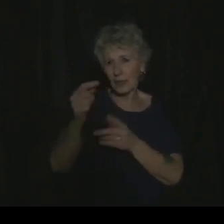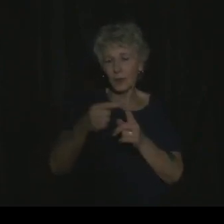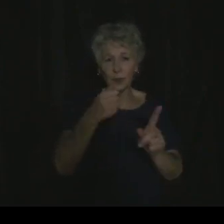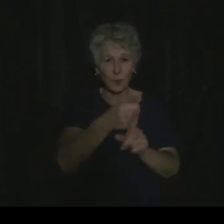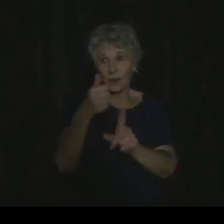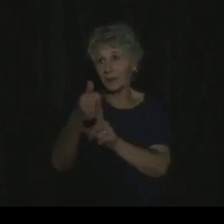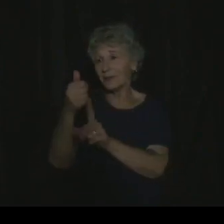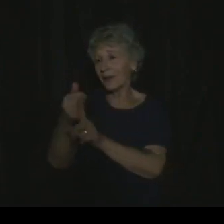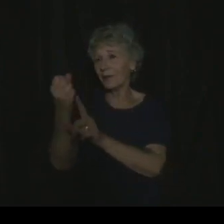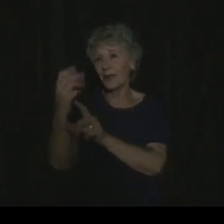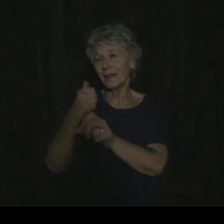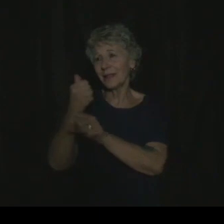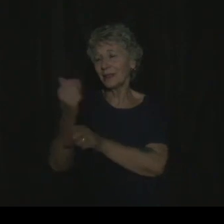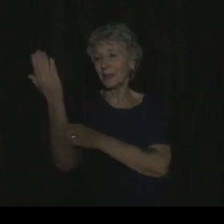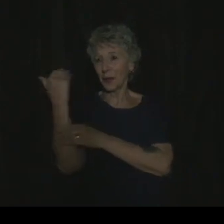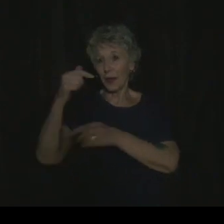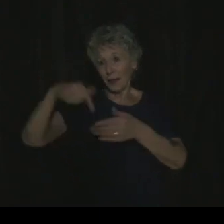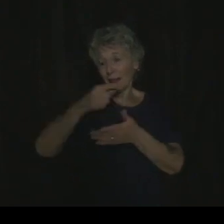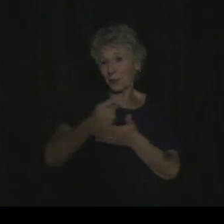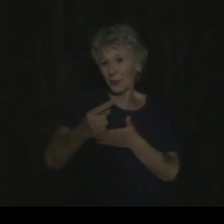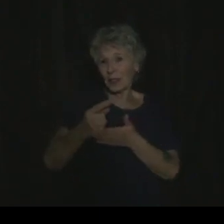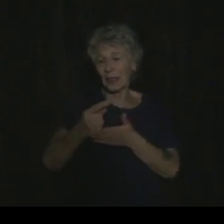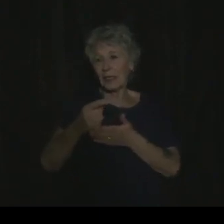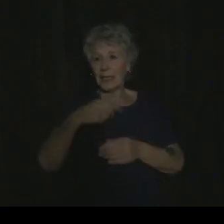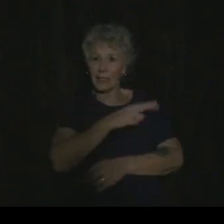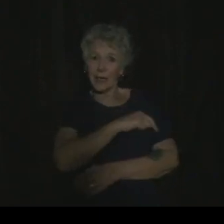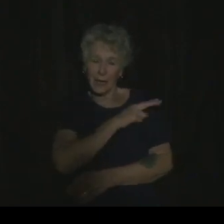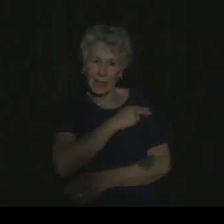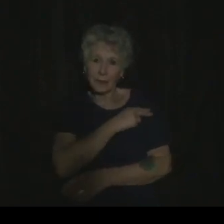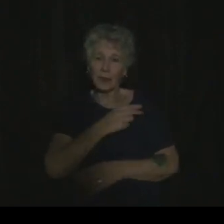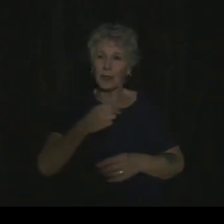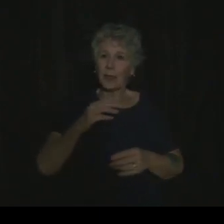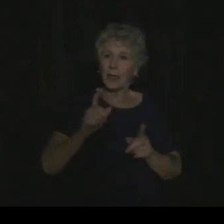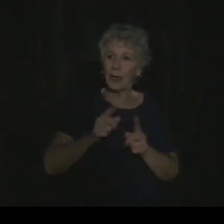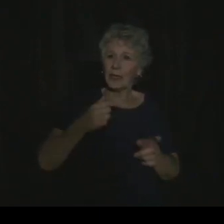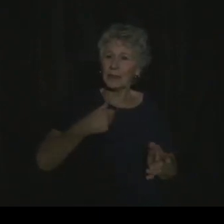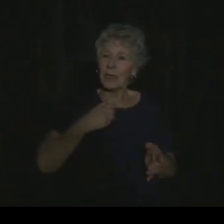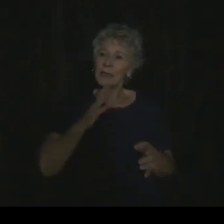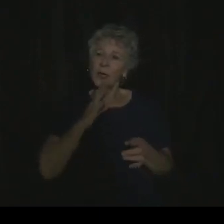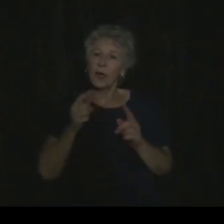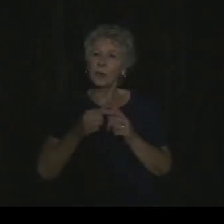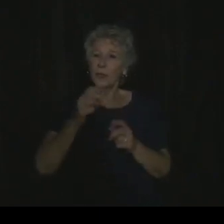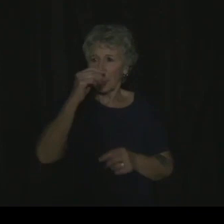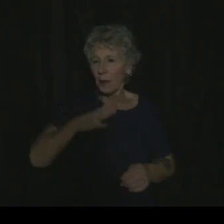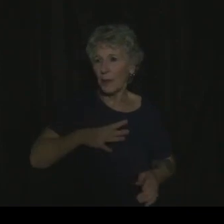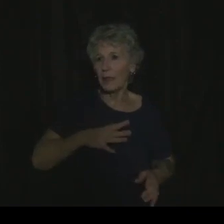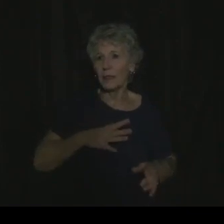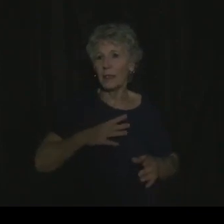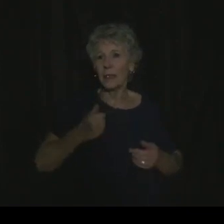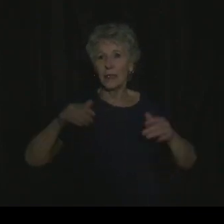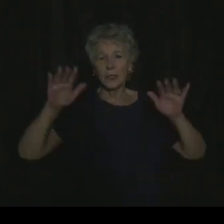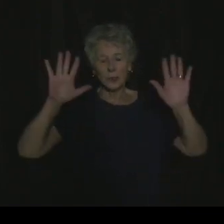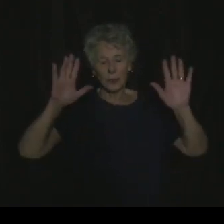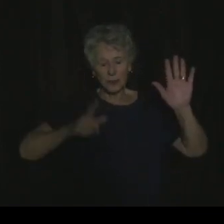years ago, and for even this week in the hospital as I spoke with a man named Kim Mason, that he surrendered his life to you. We thank